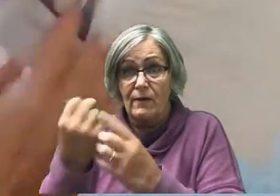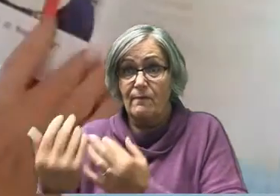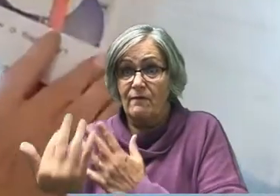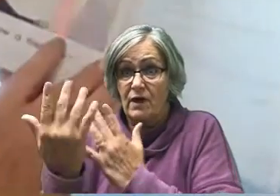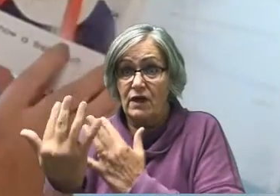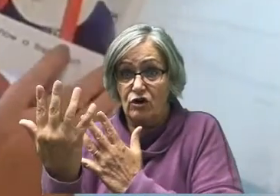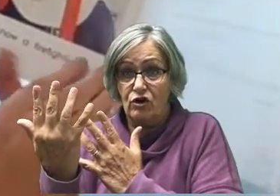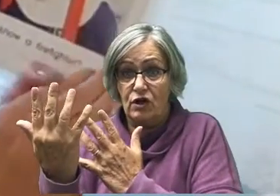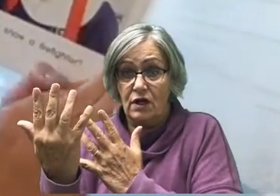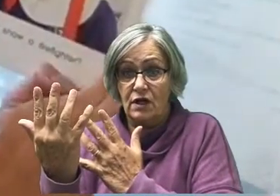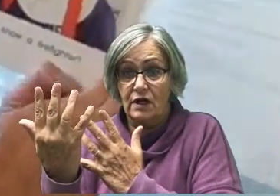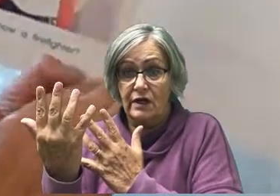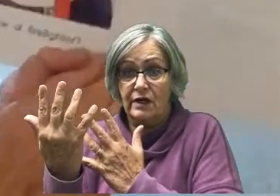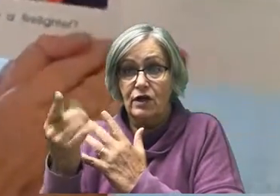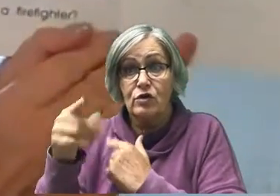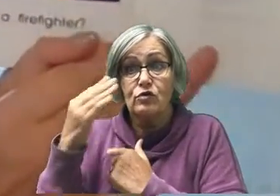fire.